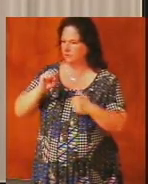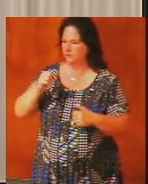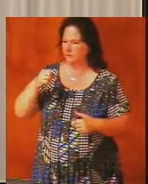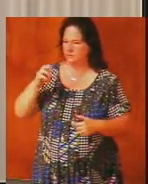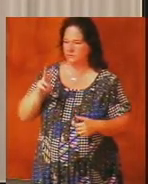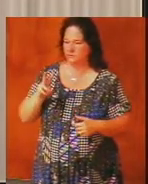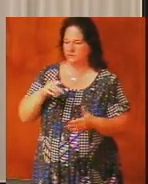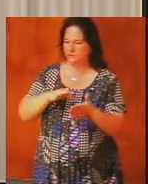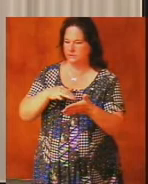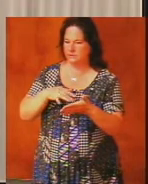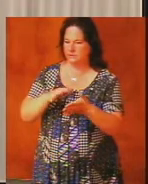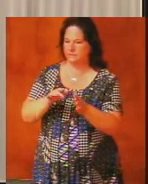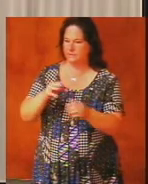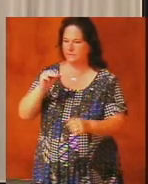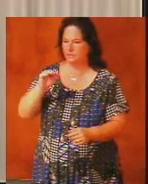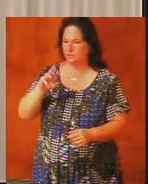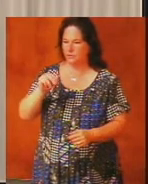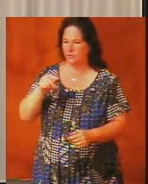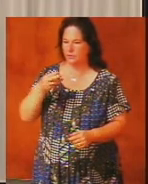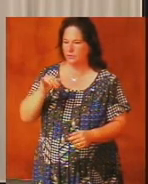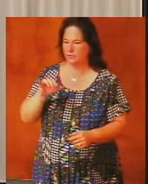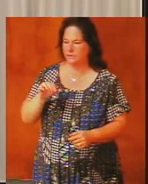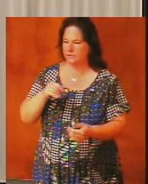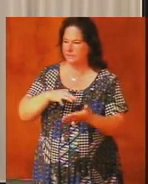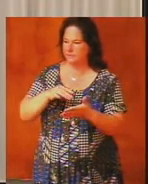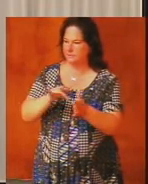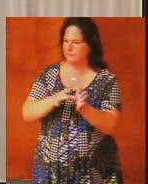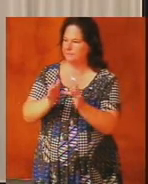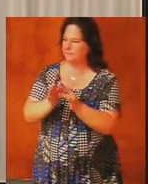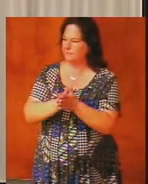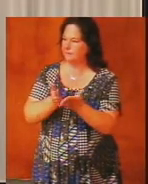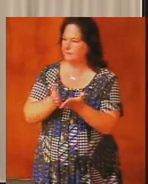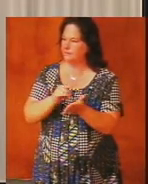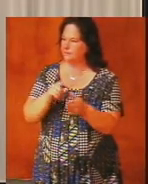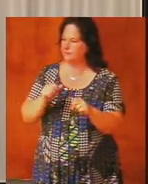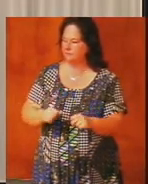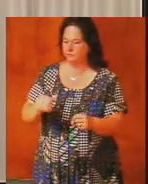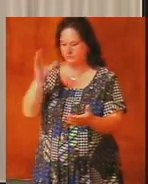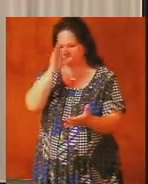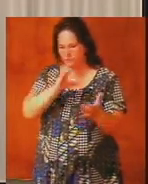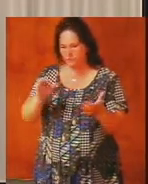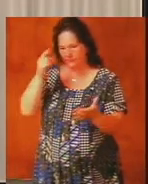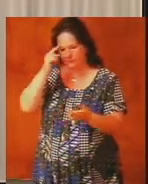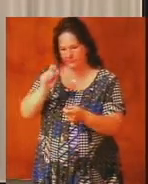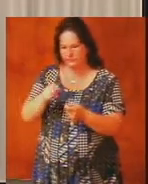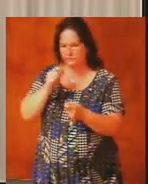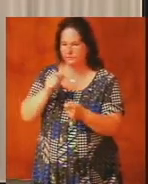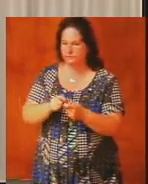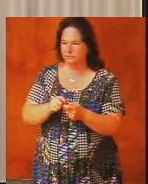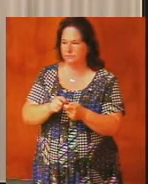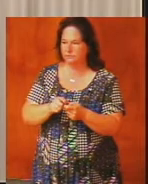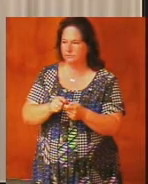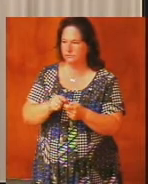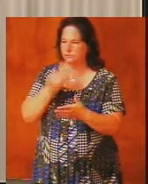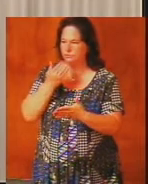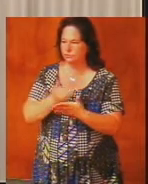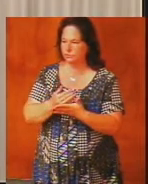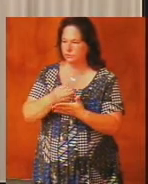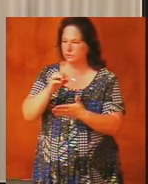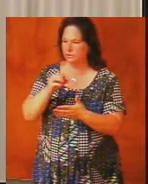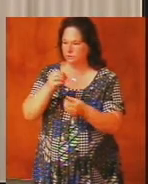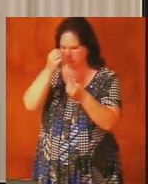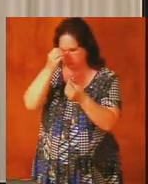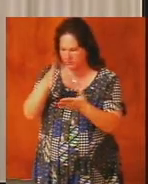Bible, MacArthur Study Bible. You can consult good, concise commentaries like the